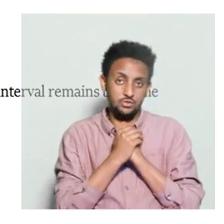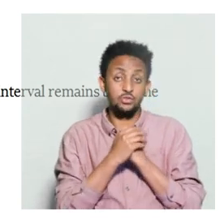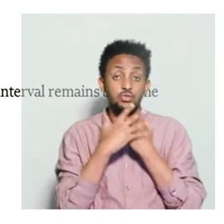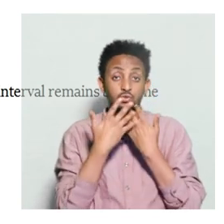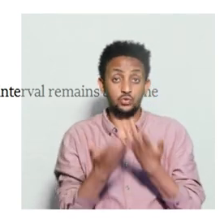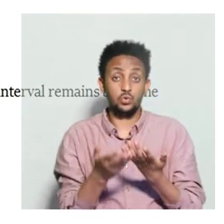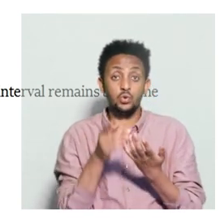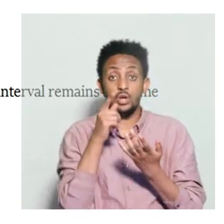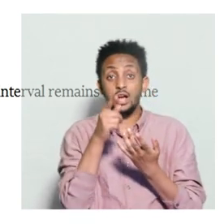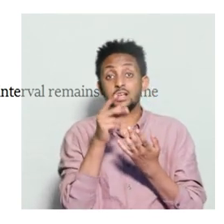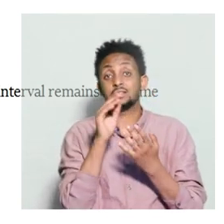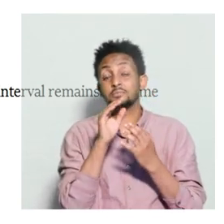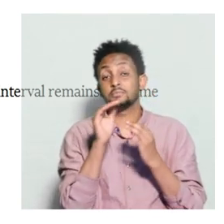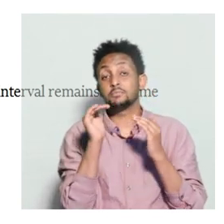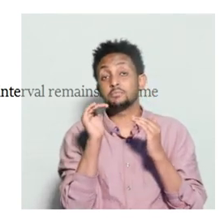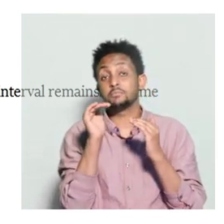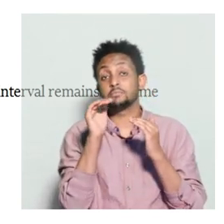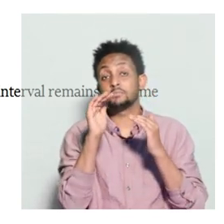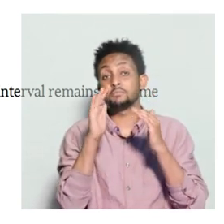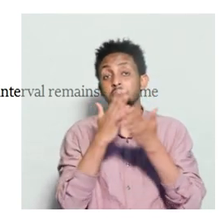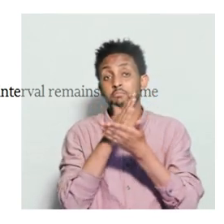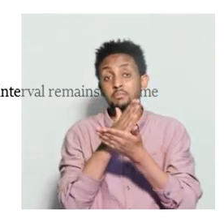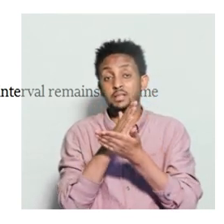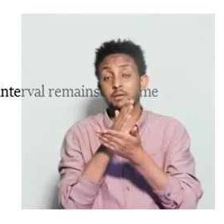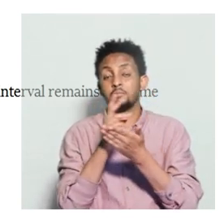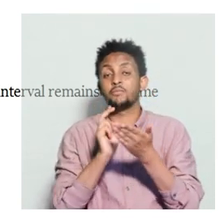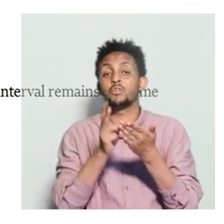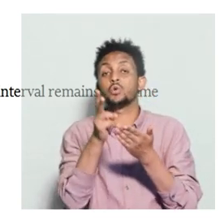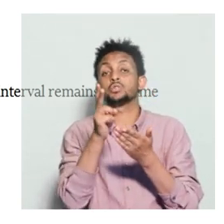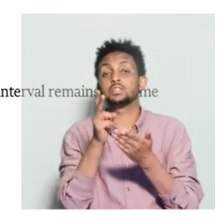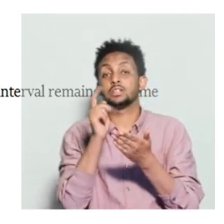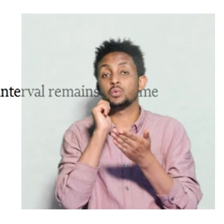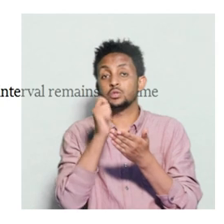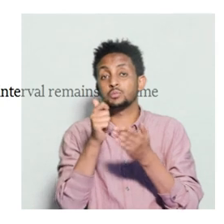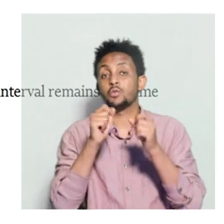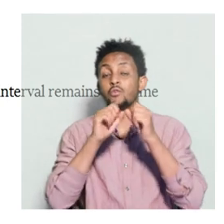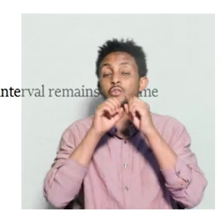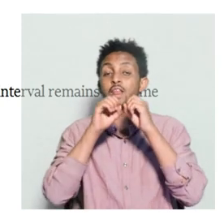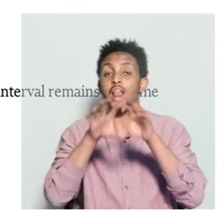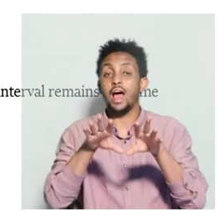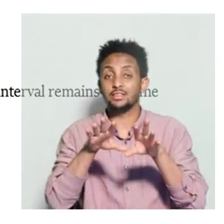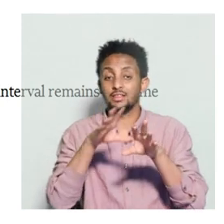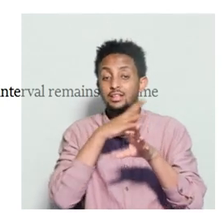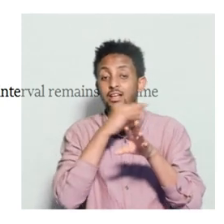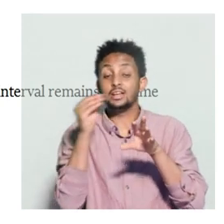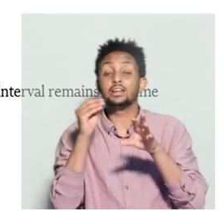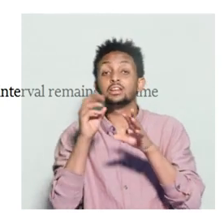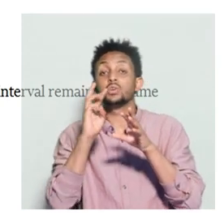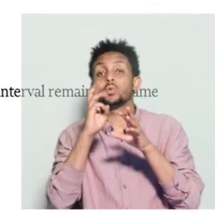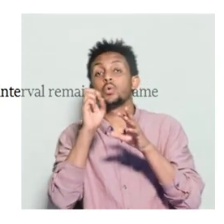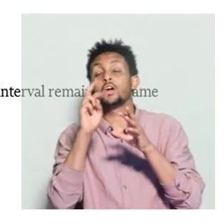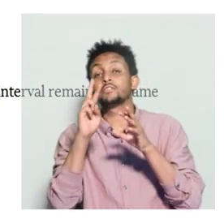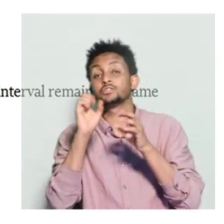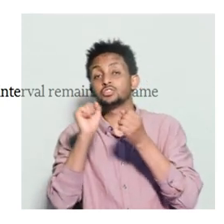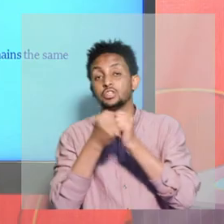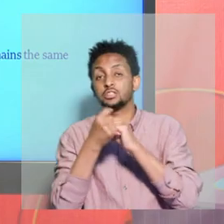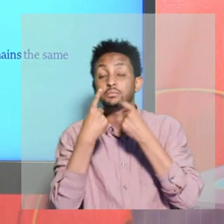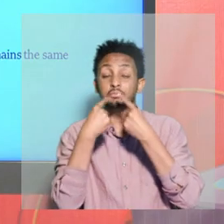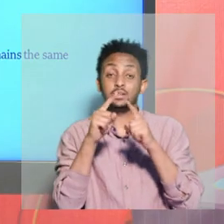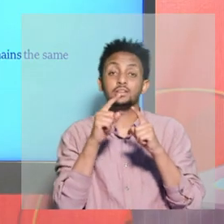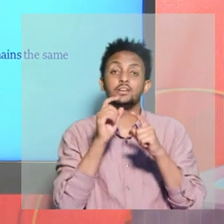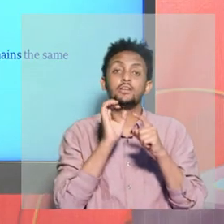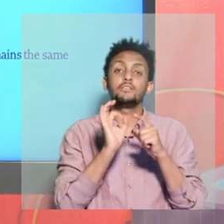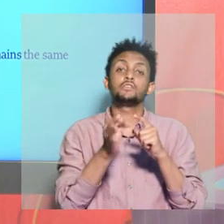So as medium changes, the velocity or the speed of the light and the wavelength changes, but